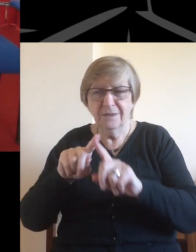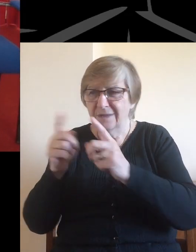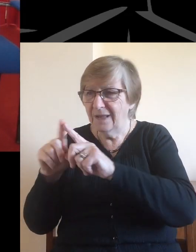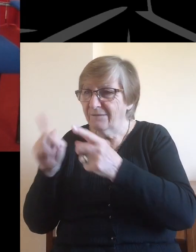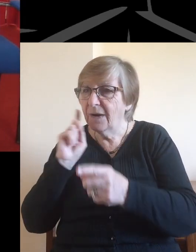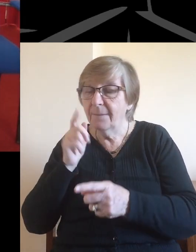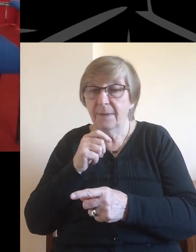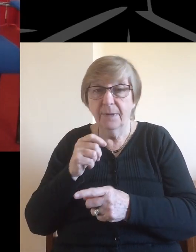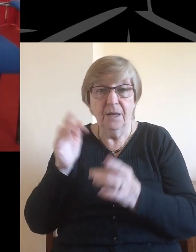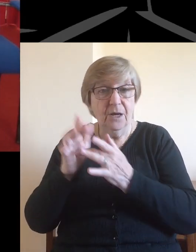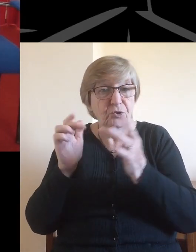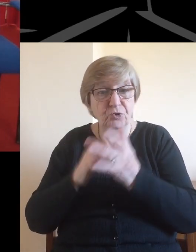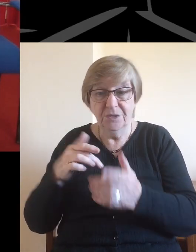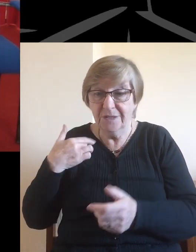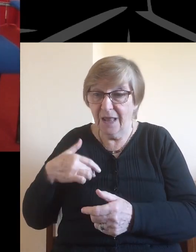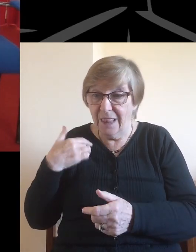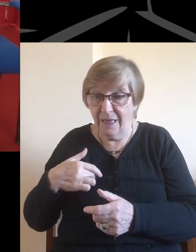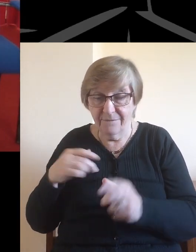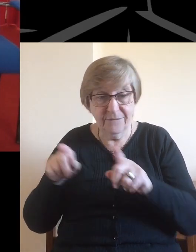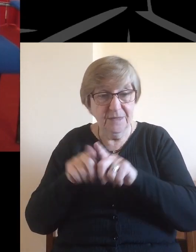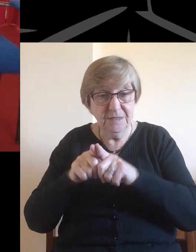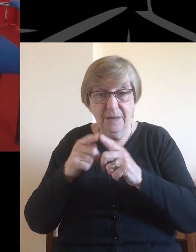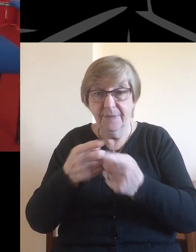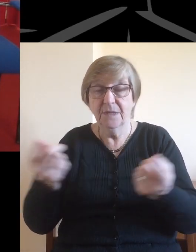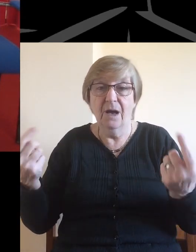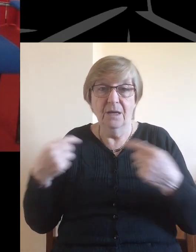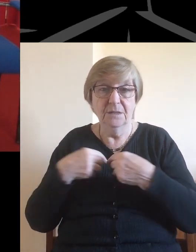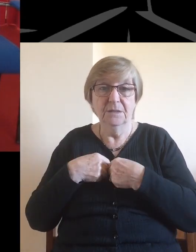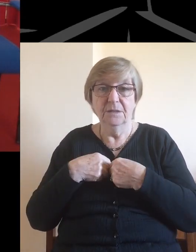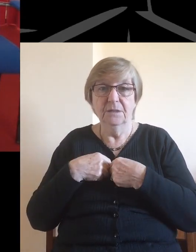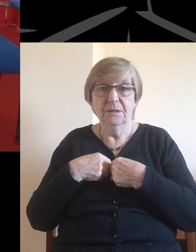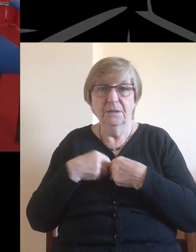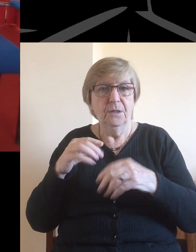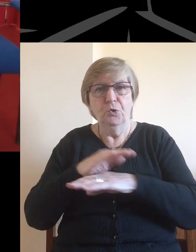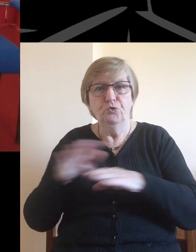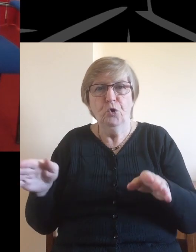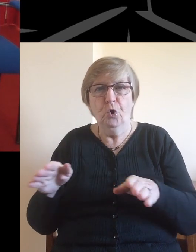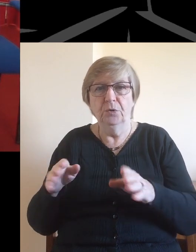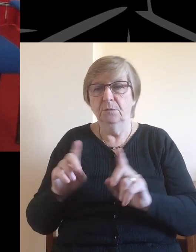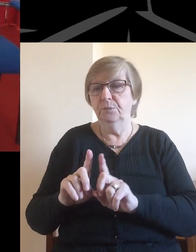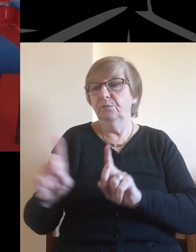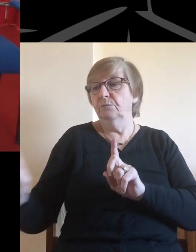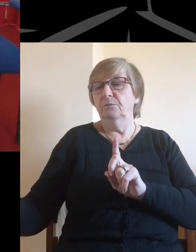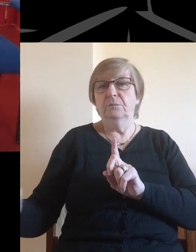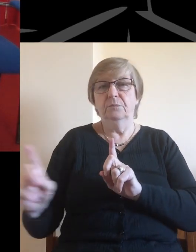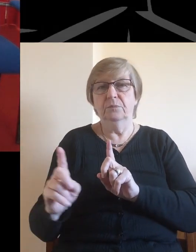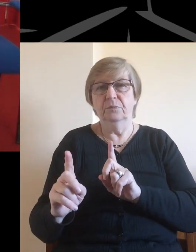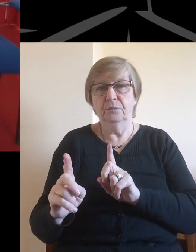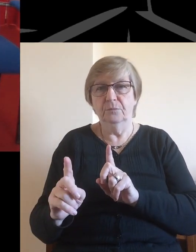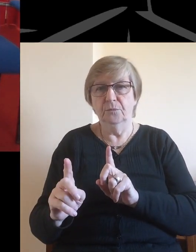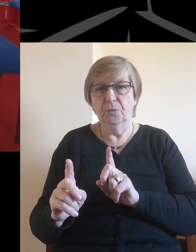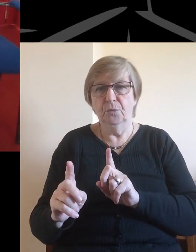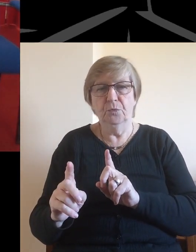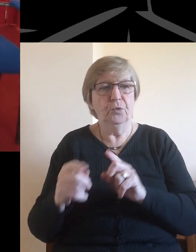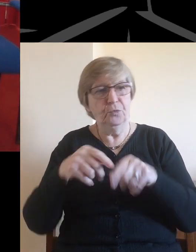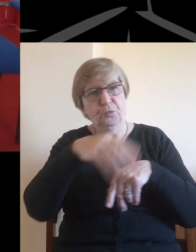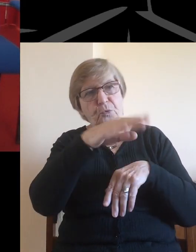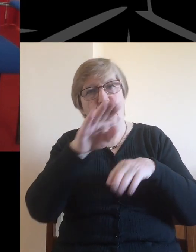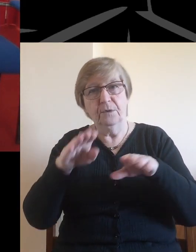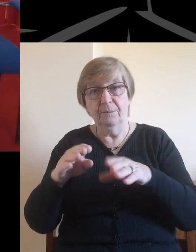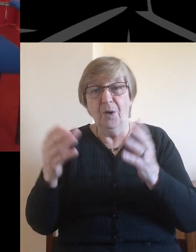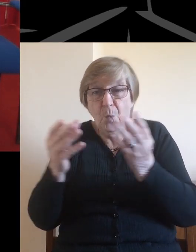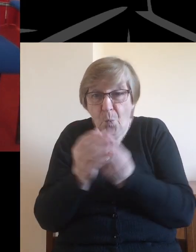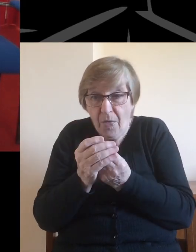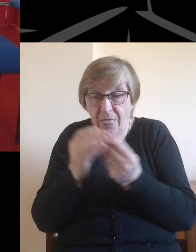And he came and lived all of that as one of us, not in sublime detachment, not in ascetic isolation,